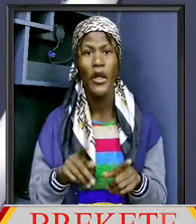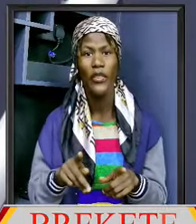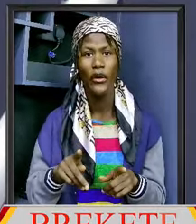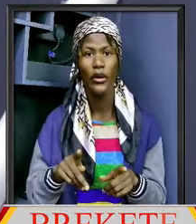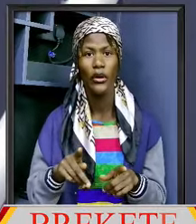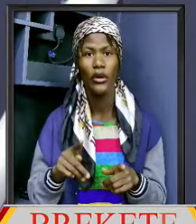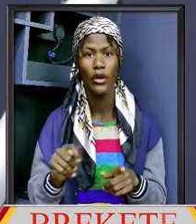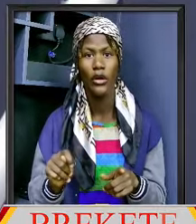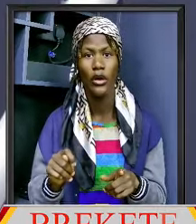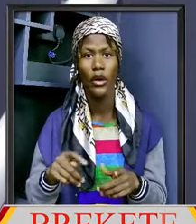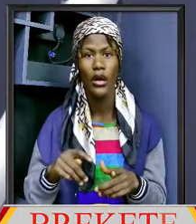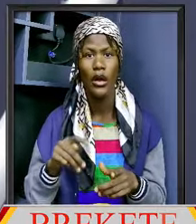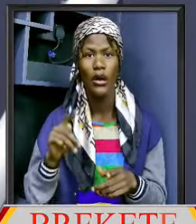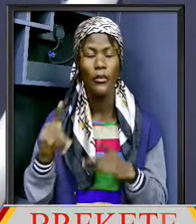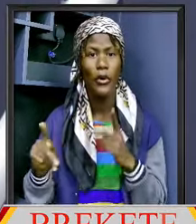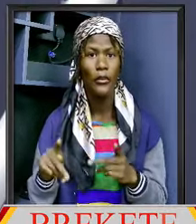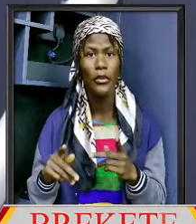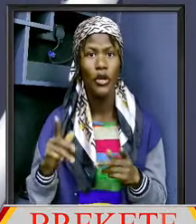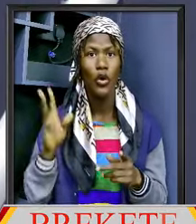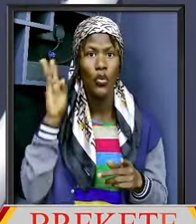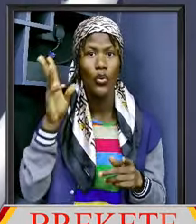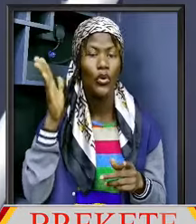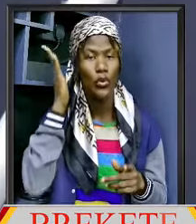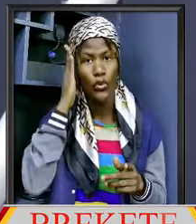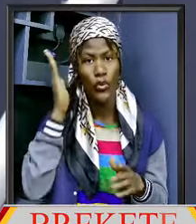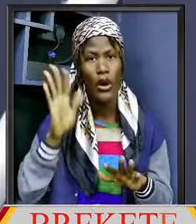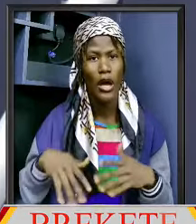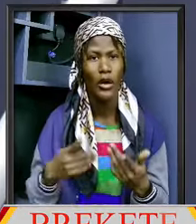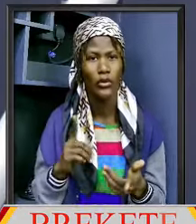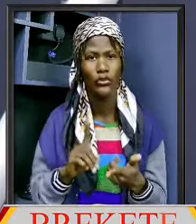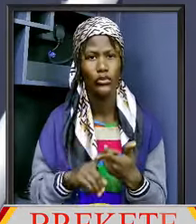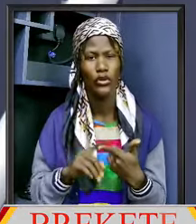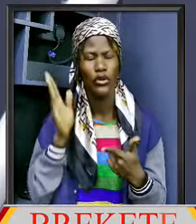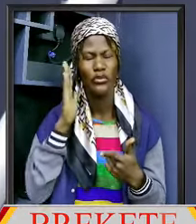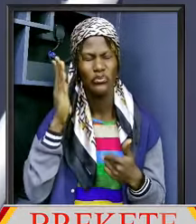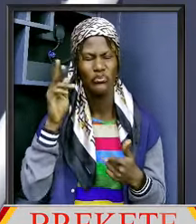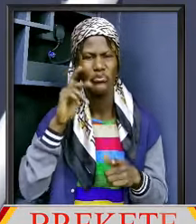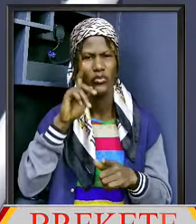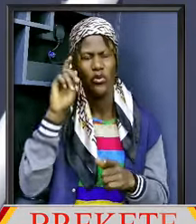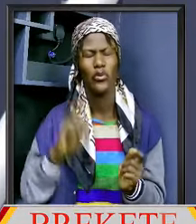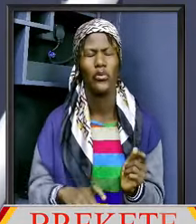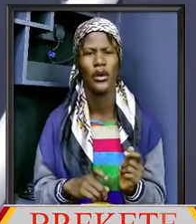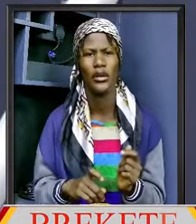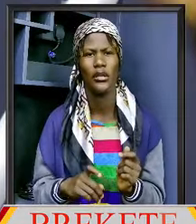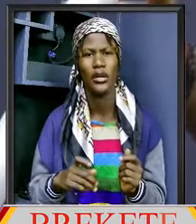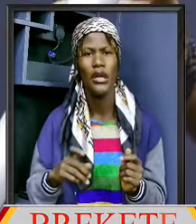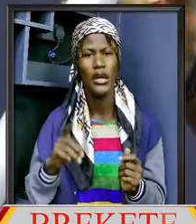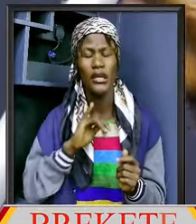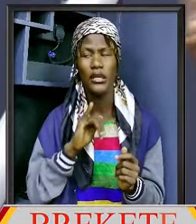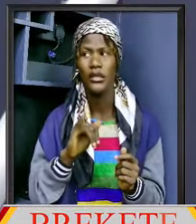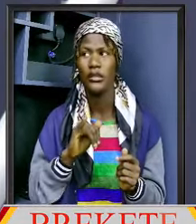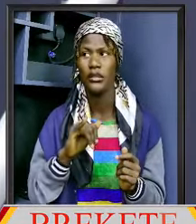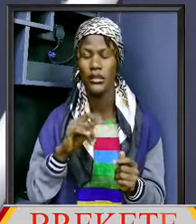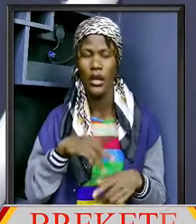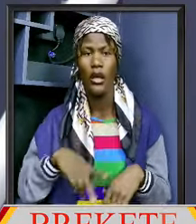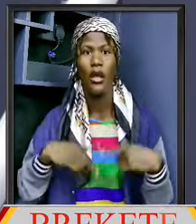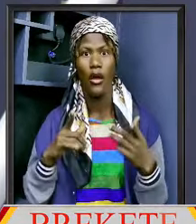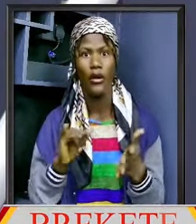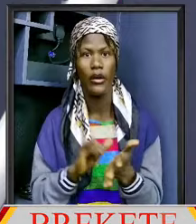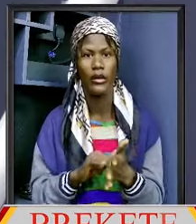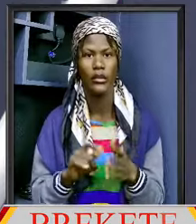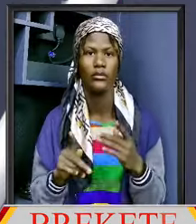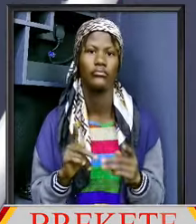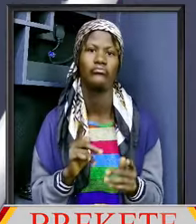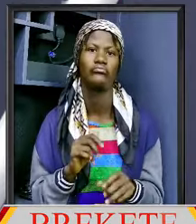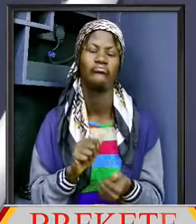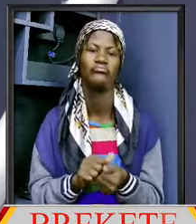take identify quacks so that them they go collaborate with you because now their own health now they concern. So if they go a place now, waiting be the